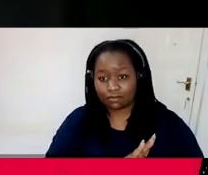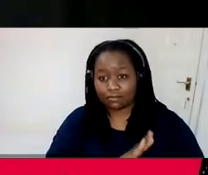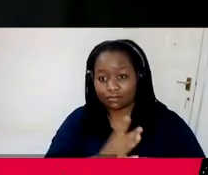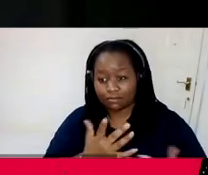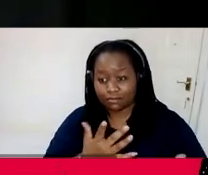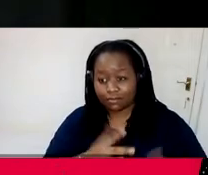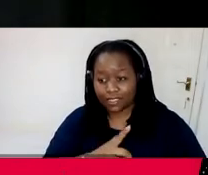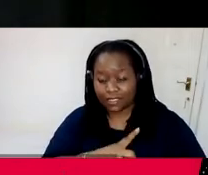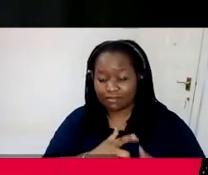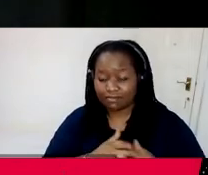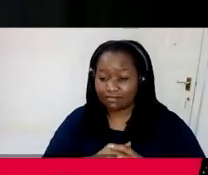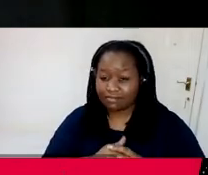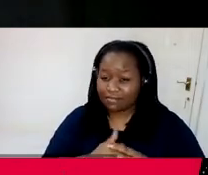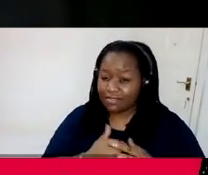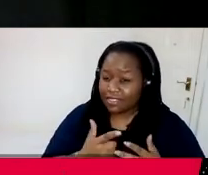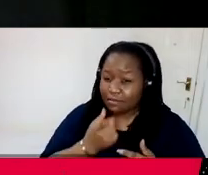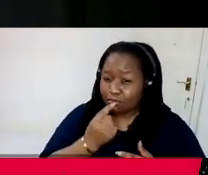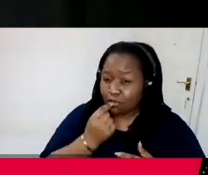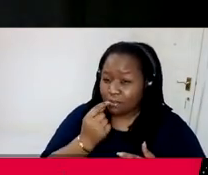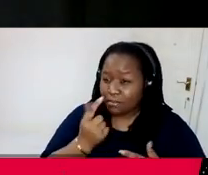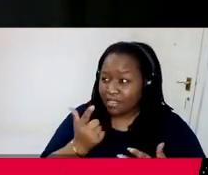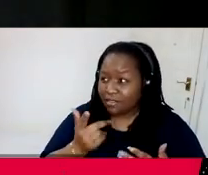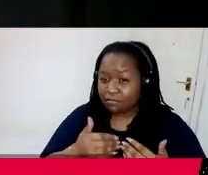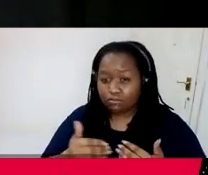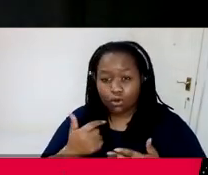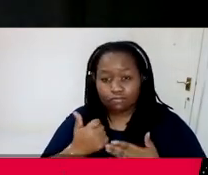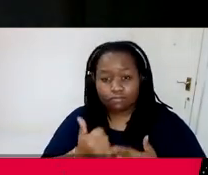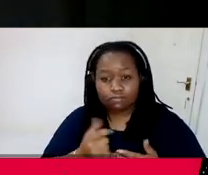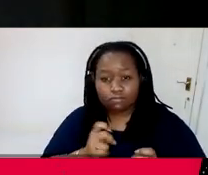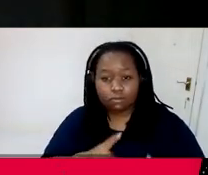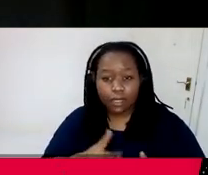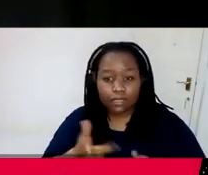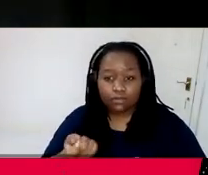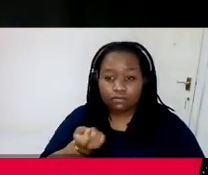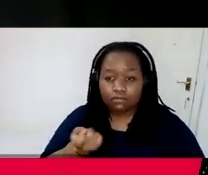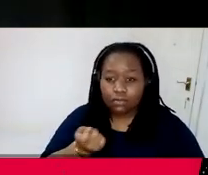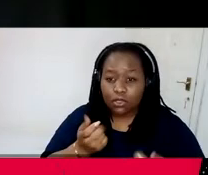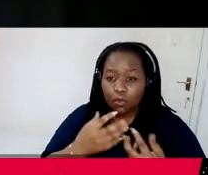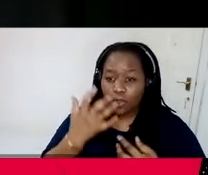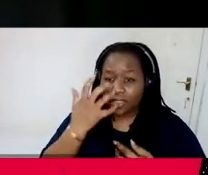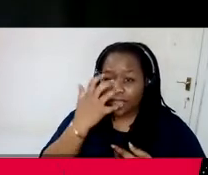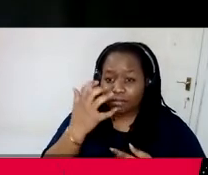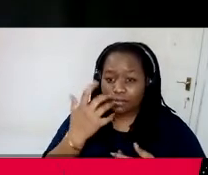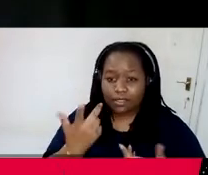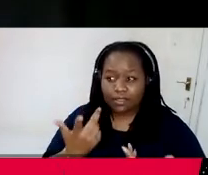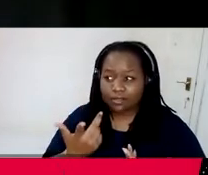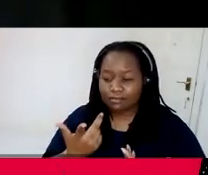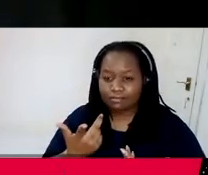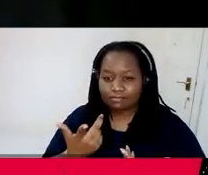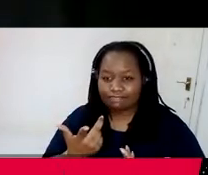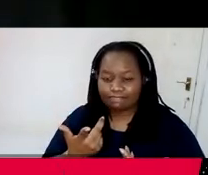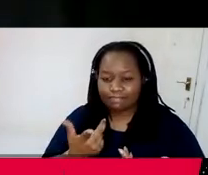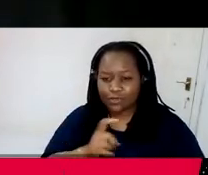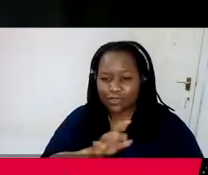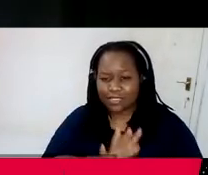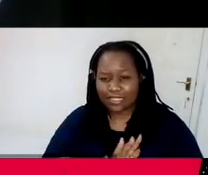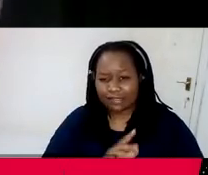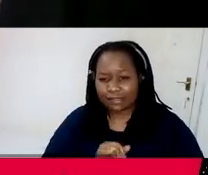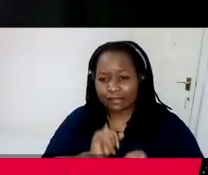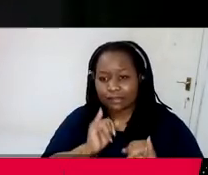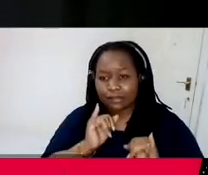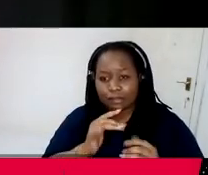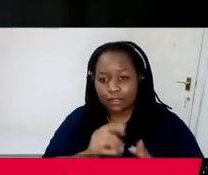reasons is the question. And I think it relates to some of the things you were talking about, Osamah, in terms of positive actions that the